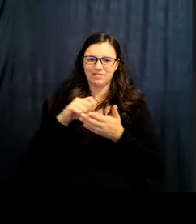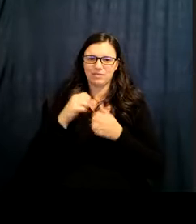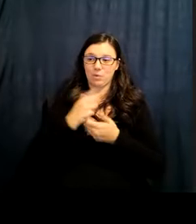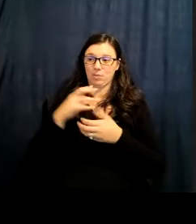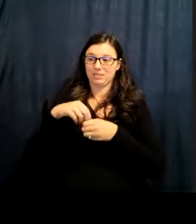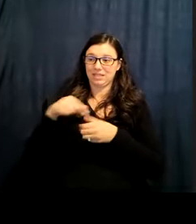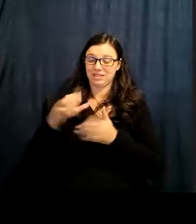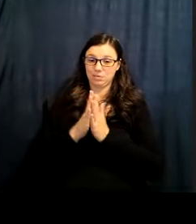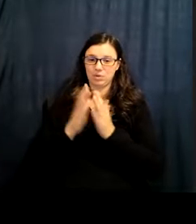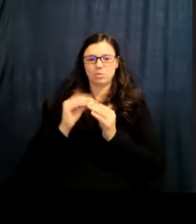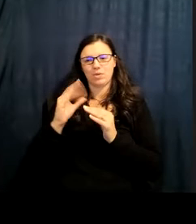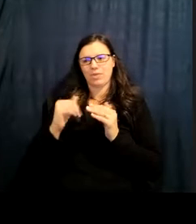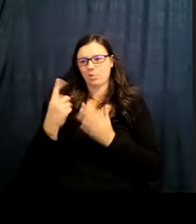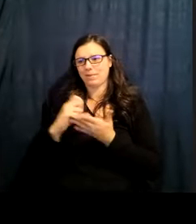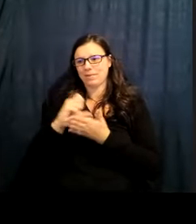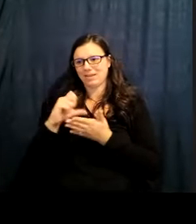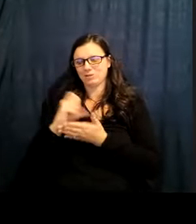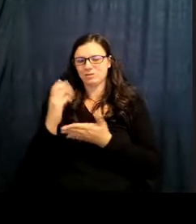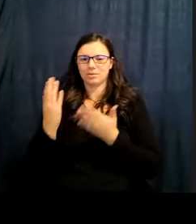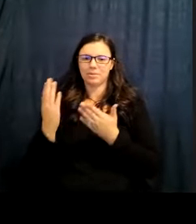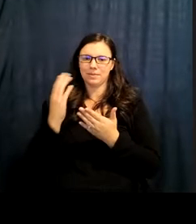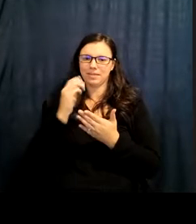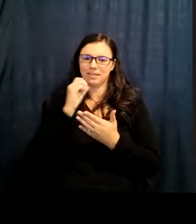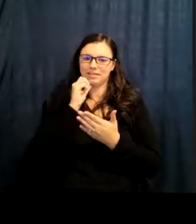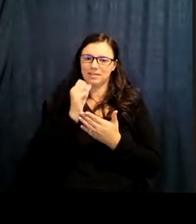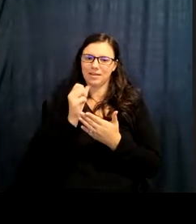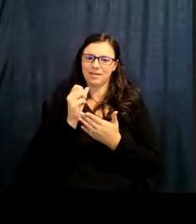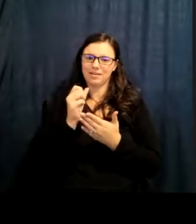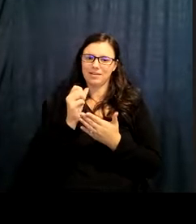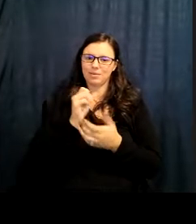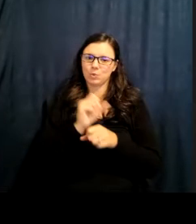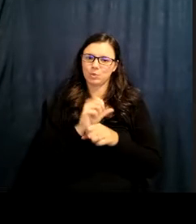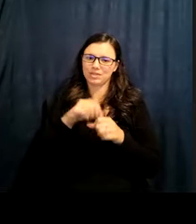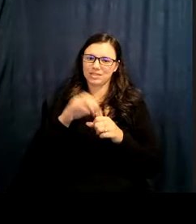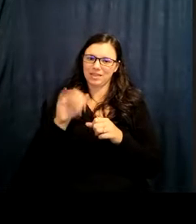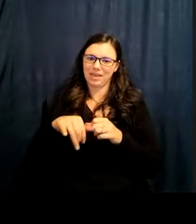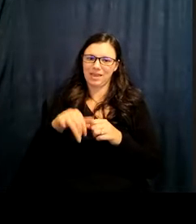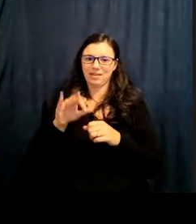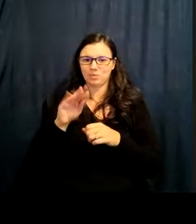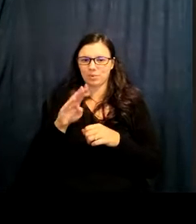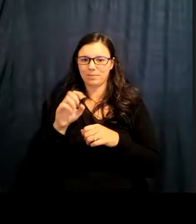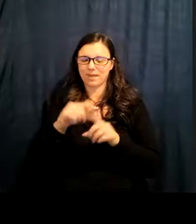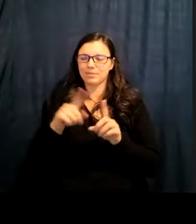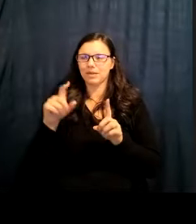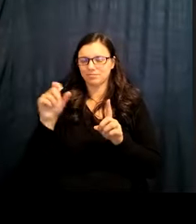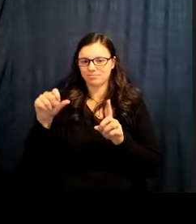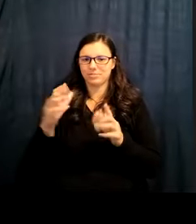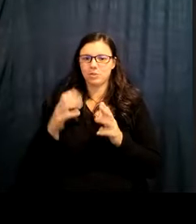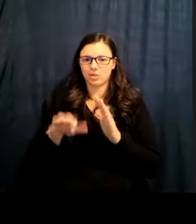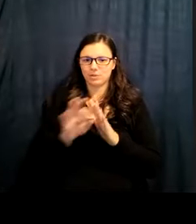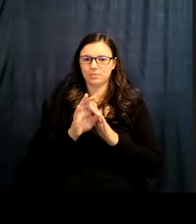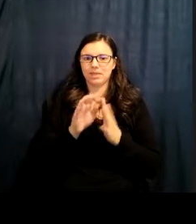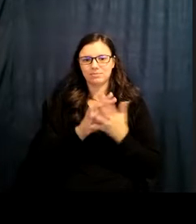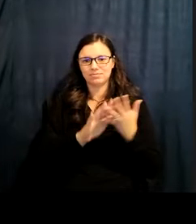although they might not have, you know, worked in this format. But yeah, I did want to choose ones that we